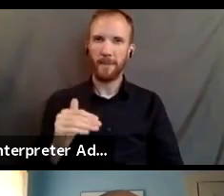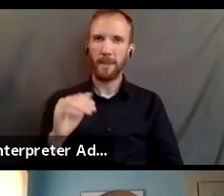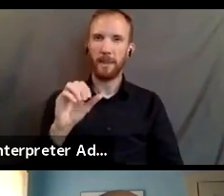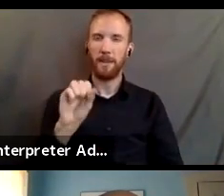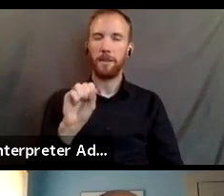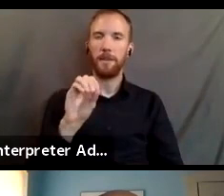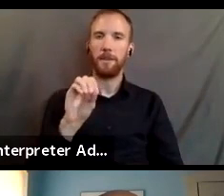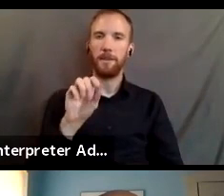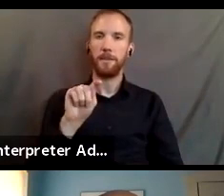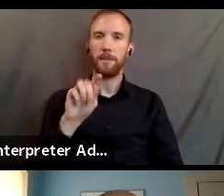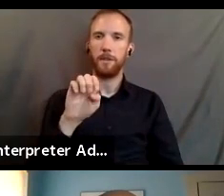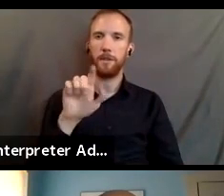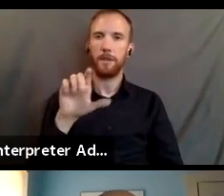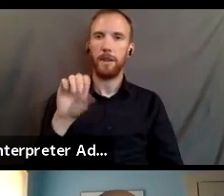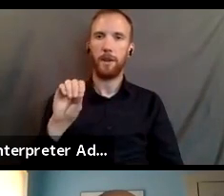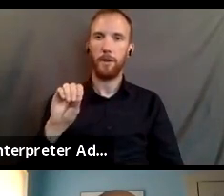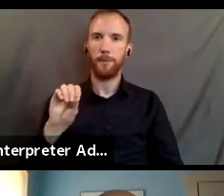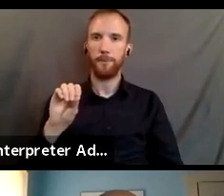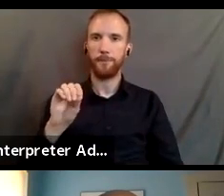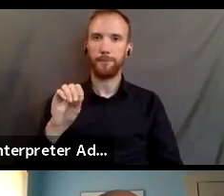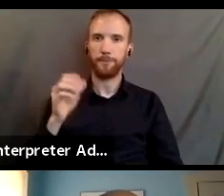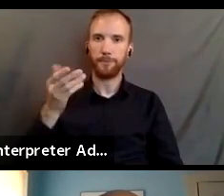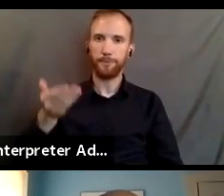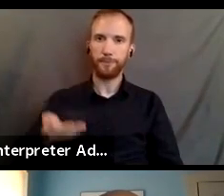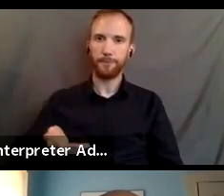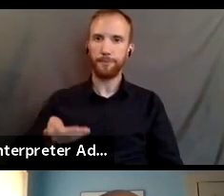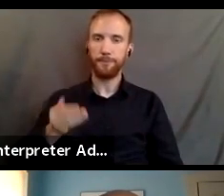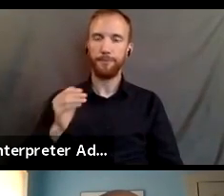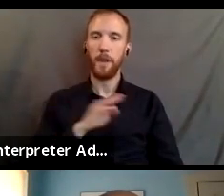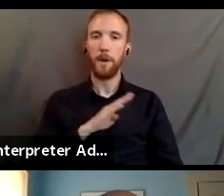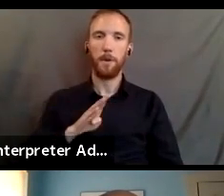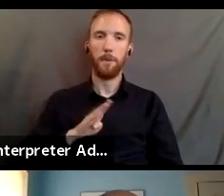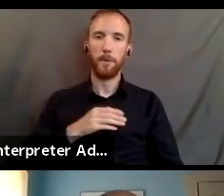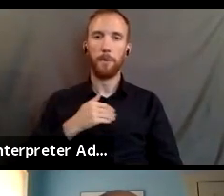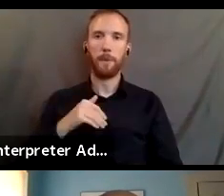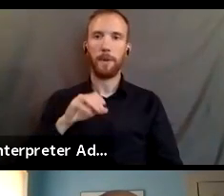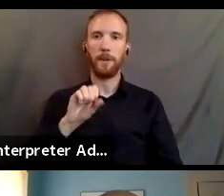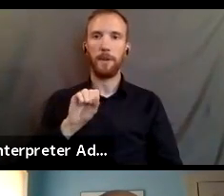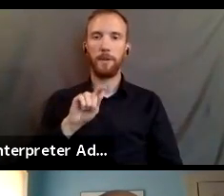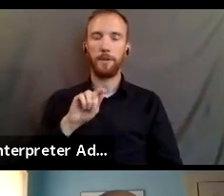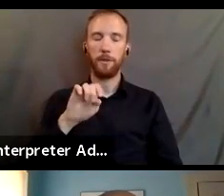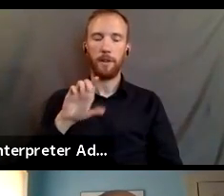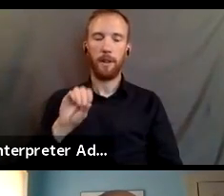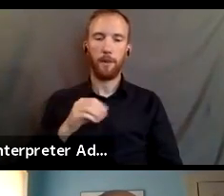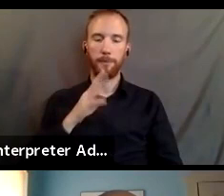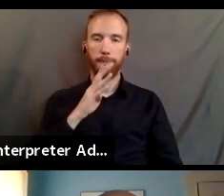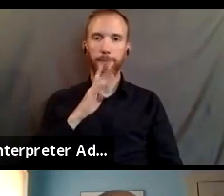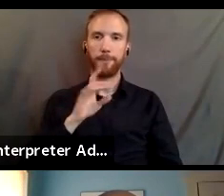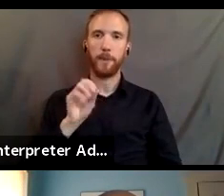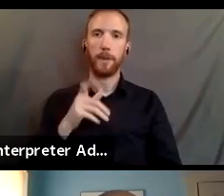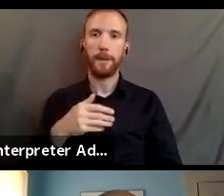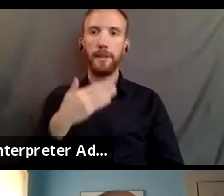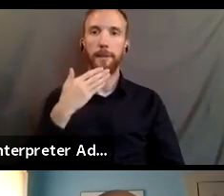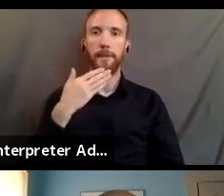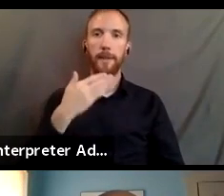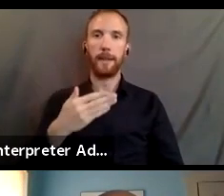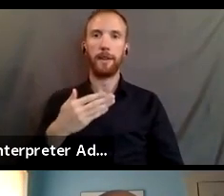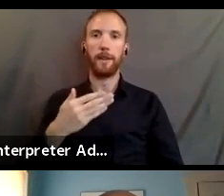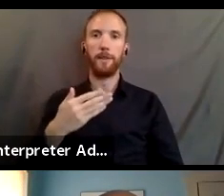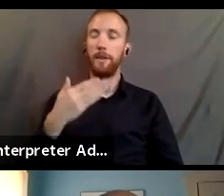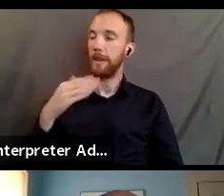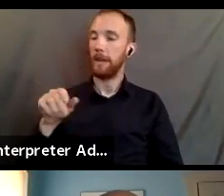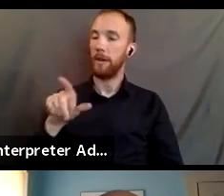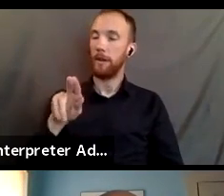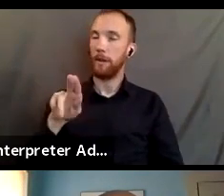president board members to tell them great thank you um first let me start with by thanking louise and the team for